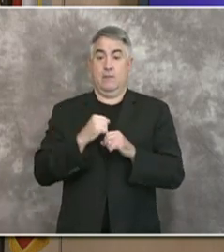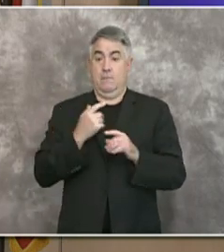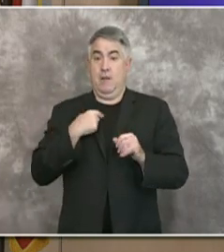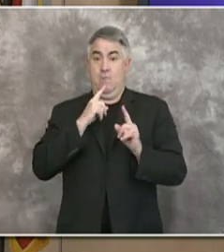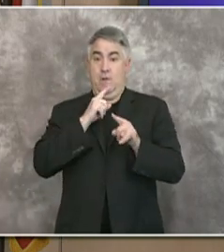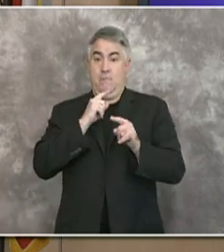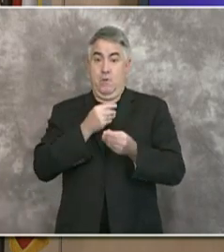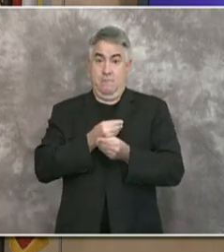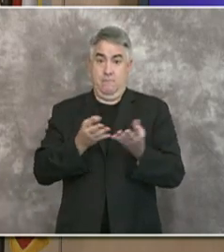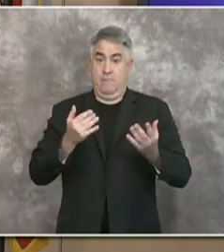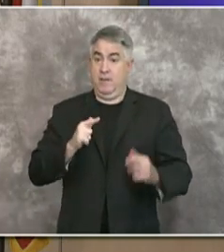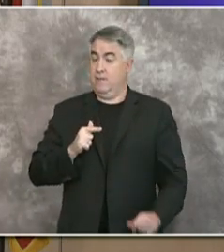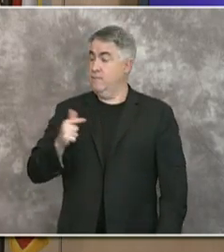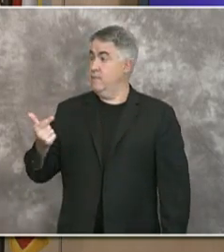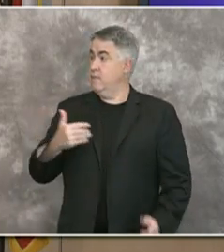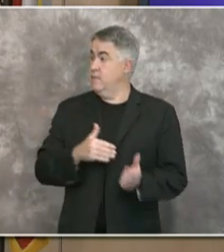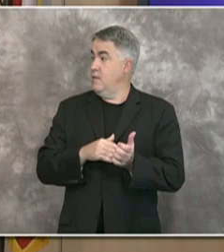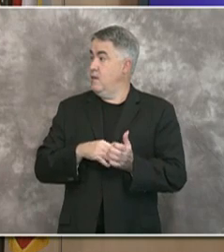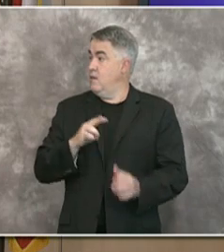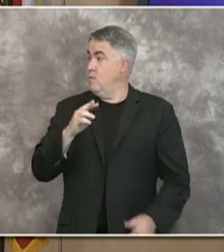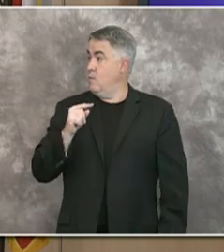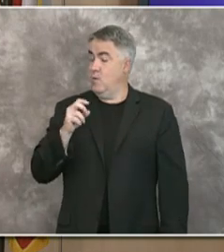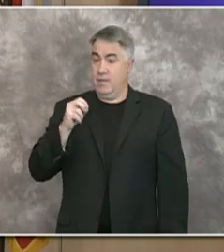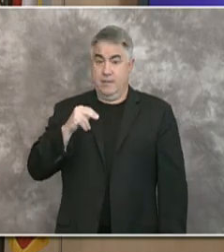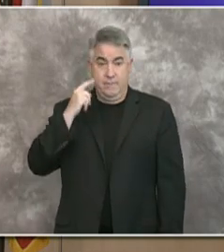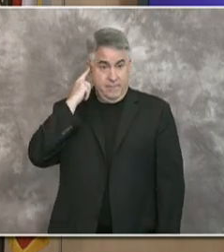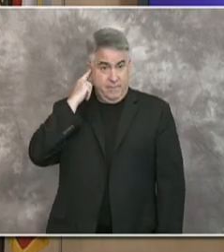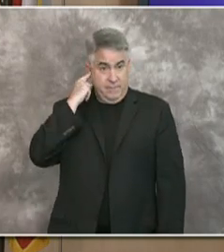public health officer's briefing.